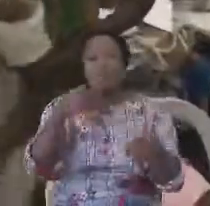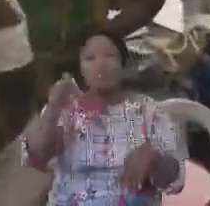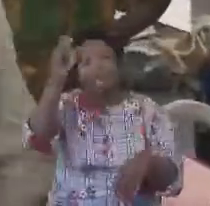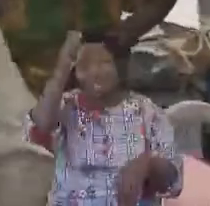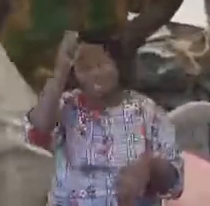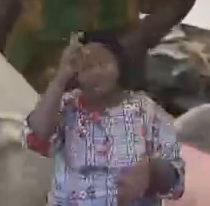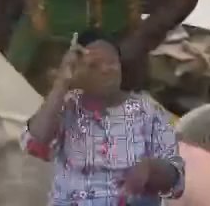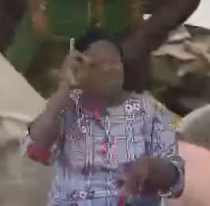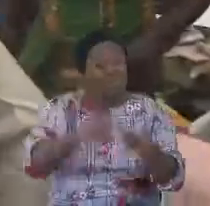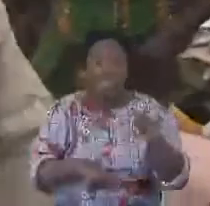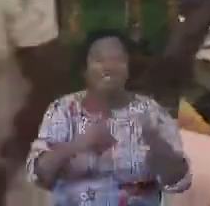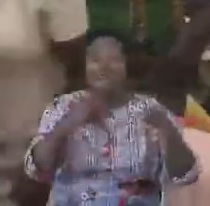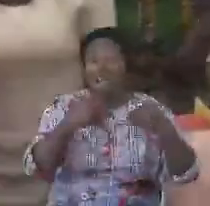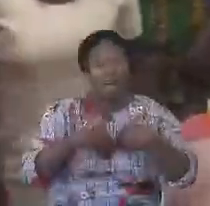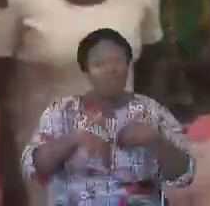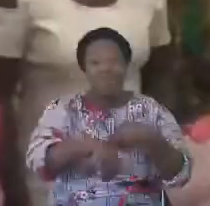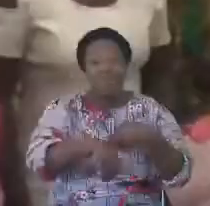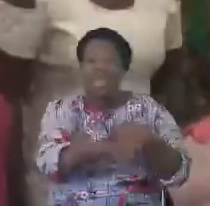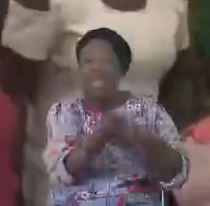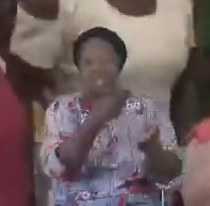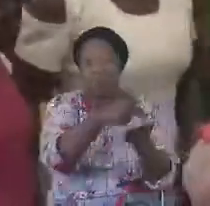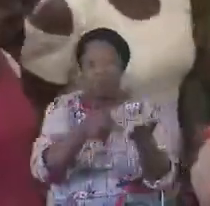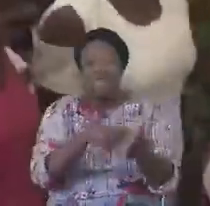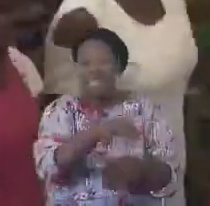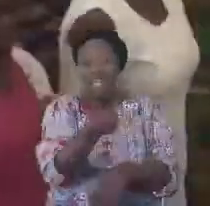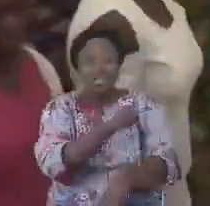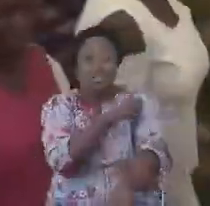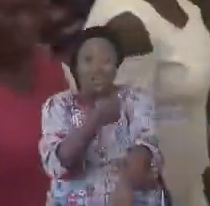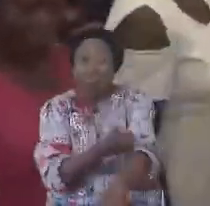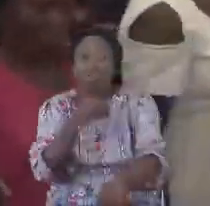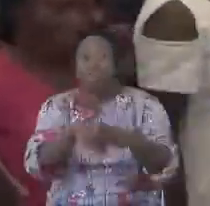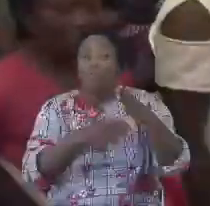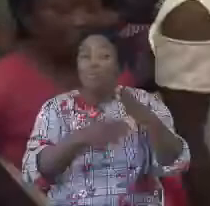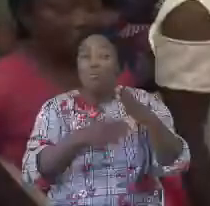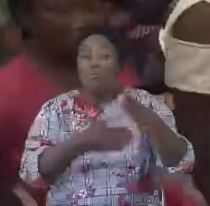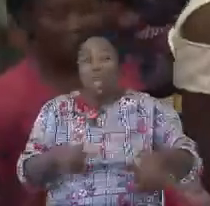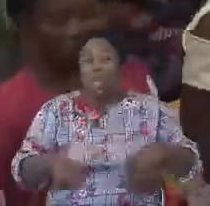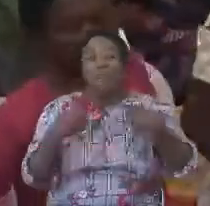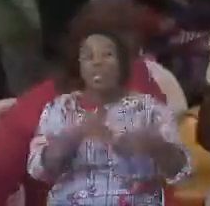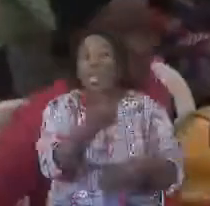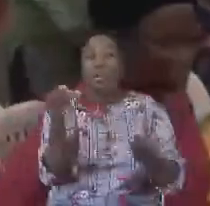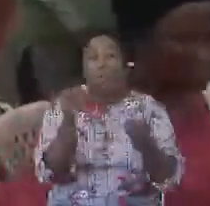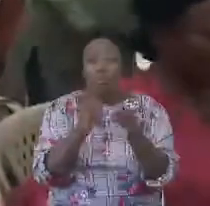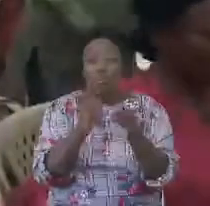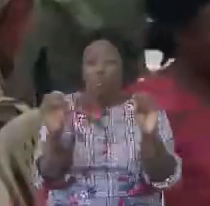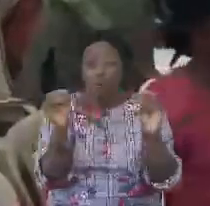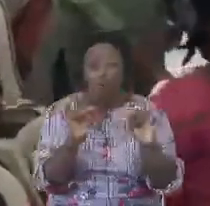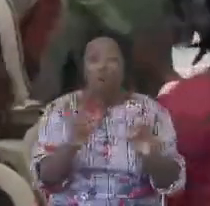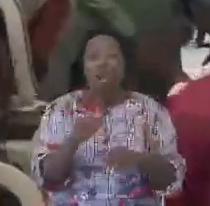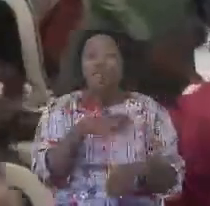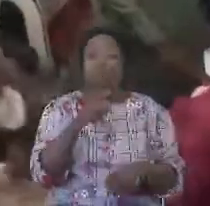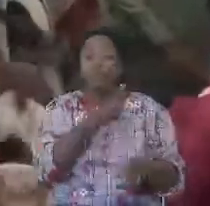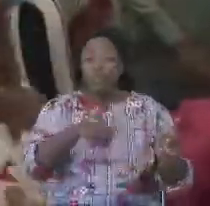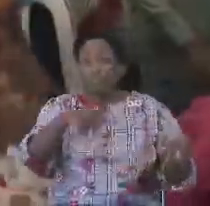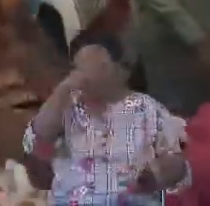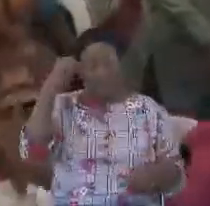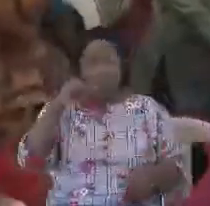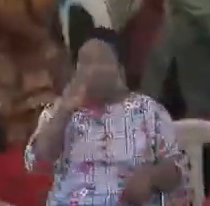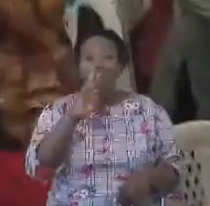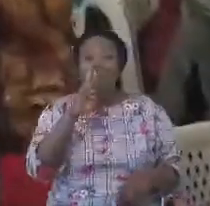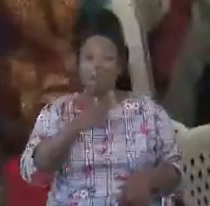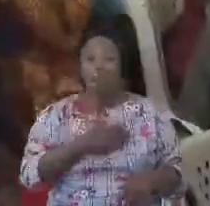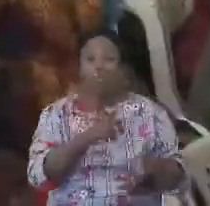are my Lord. Lord, I know even the devil cannot have any part, any authority in my